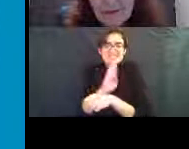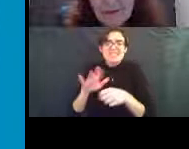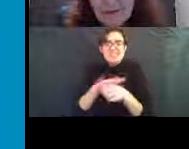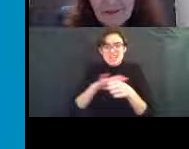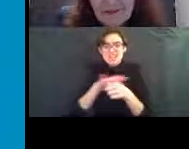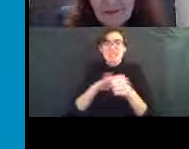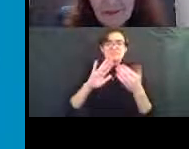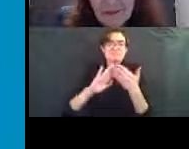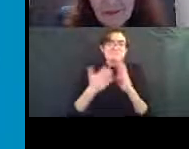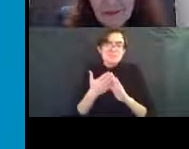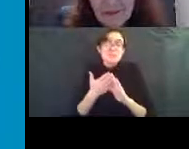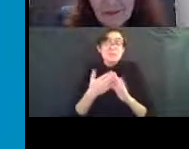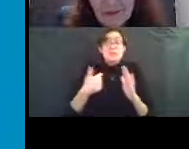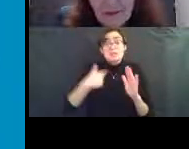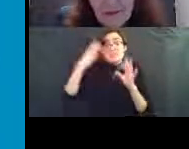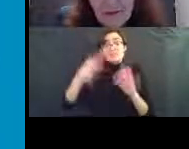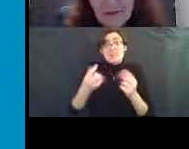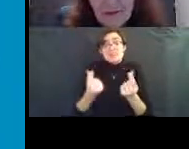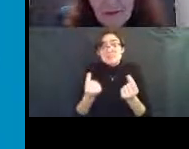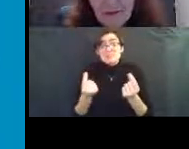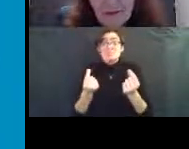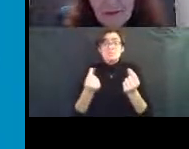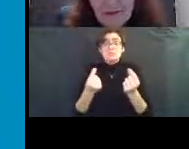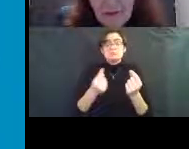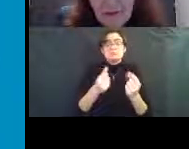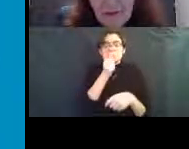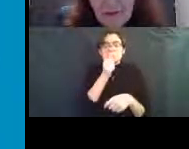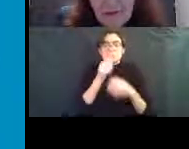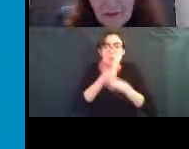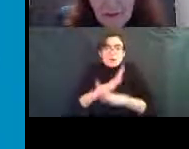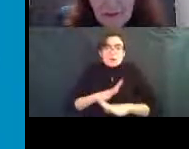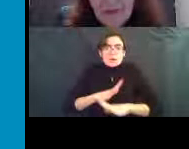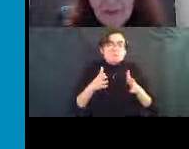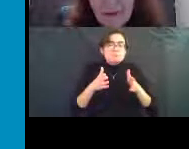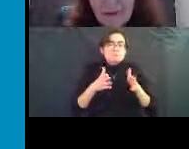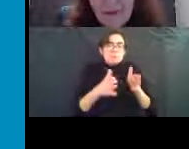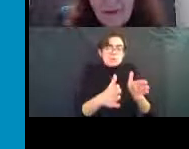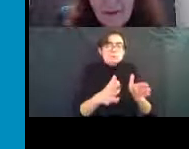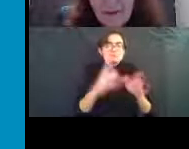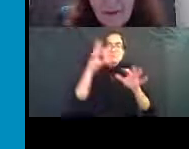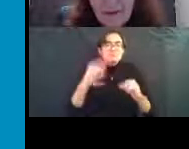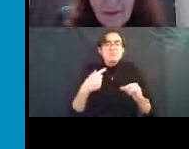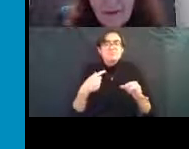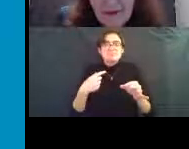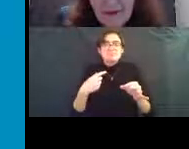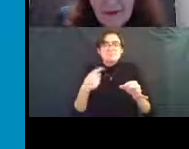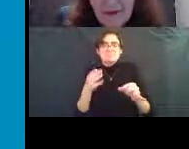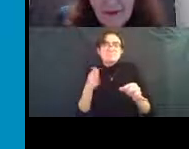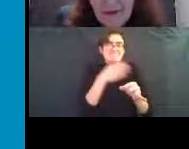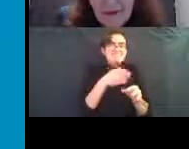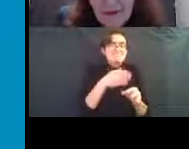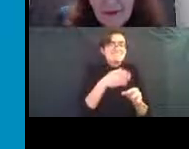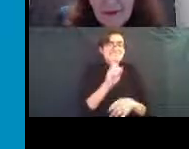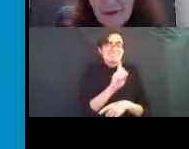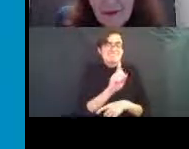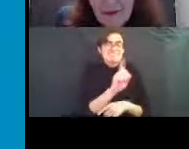routes. And when it's safe to do so, or when, you know, noise exceeds a comfortable level for me, I,